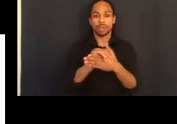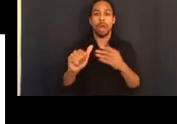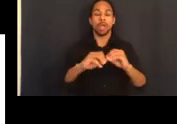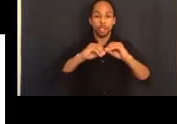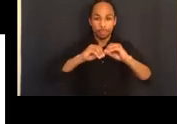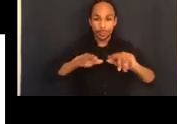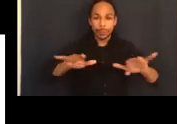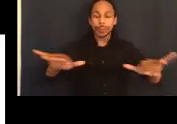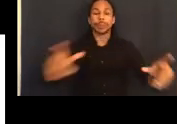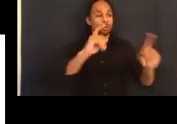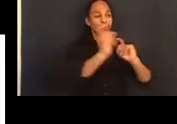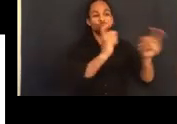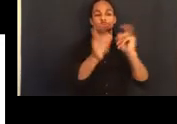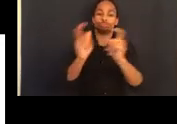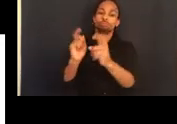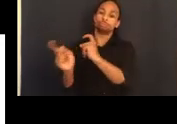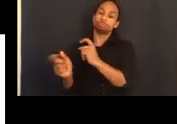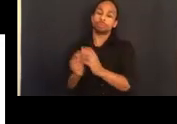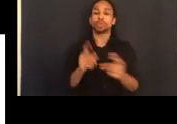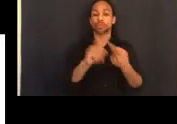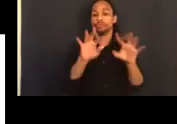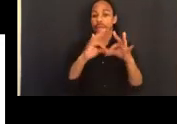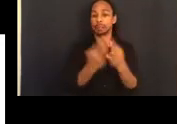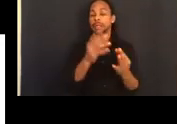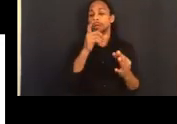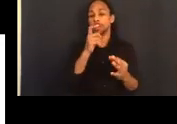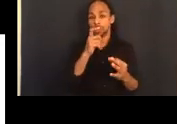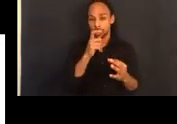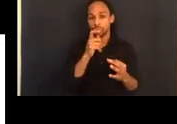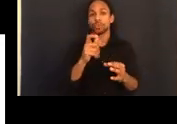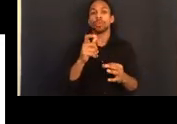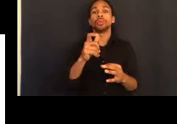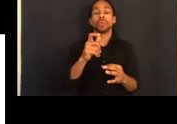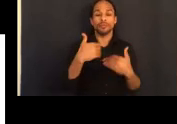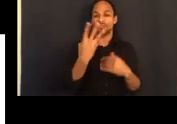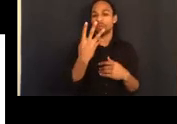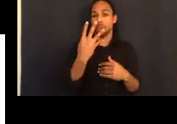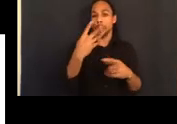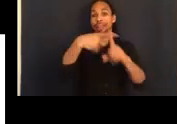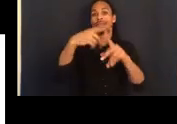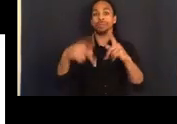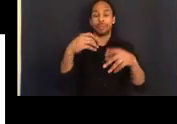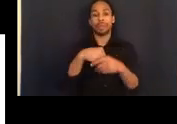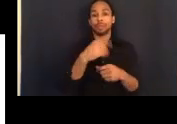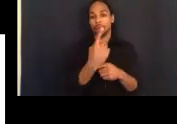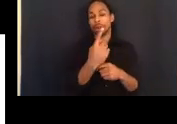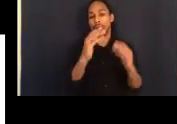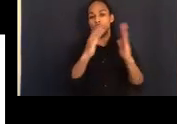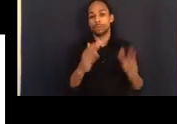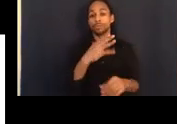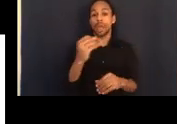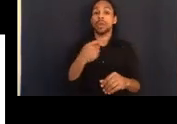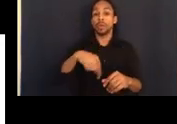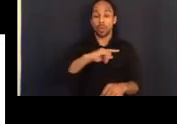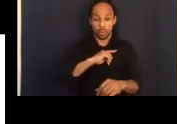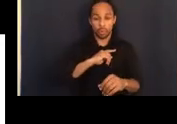or more than 4 people living in the house. And we distribute 73 cards of